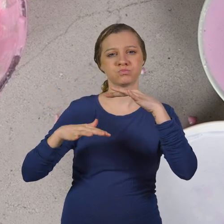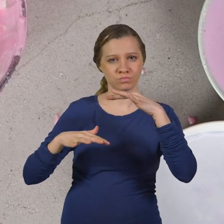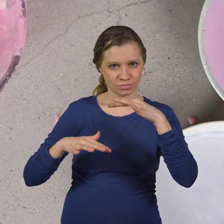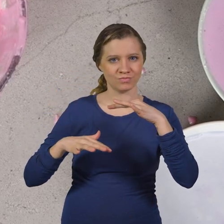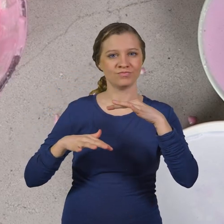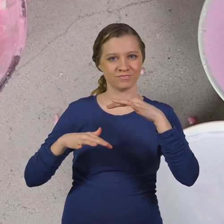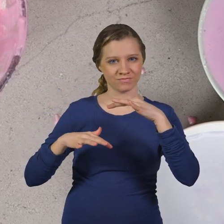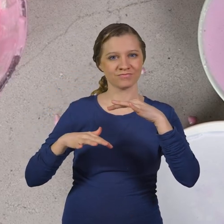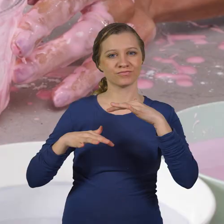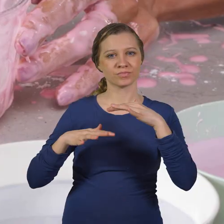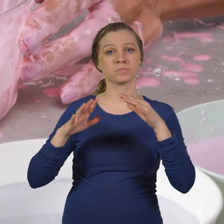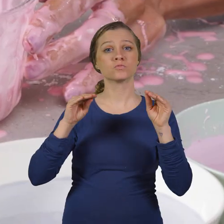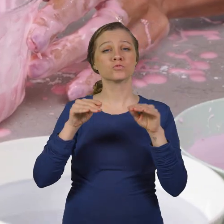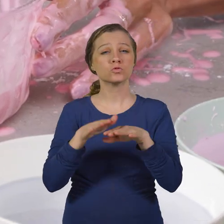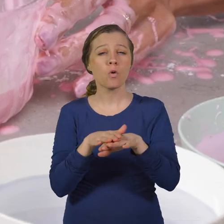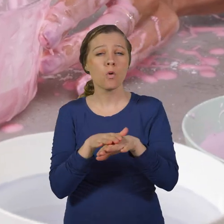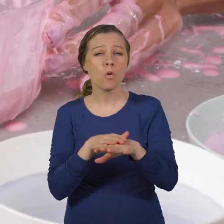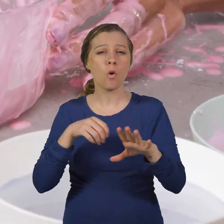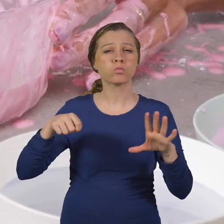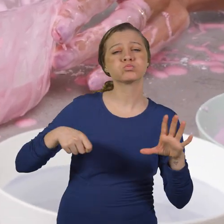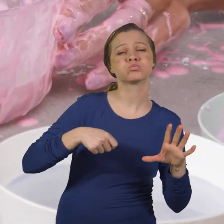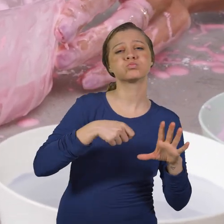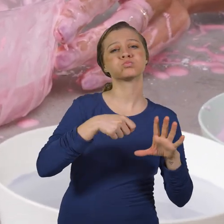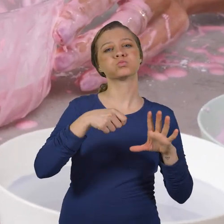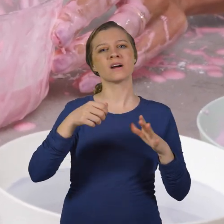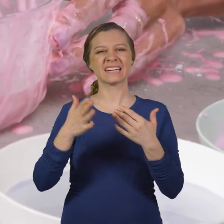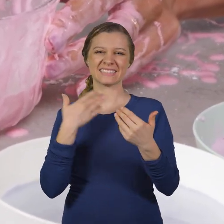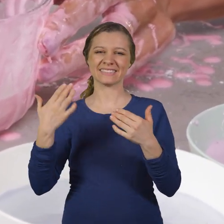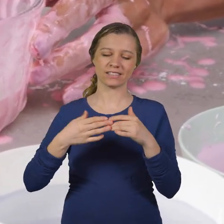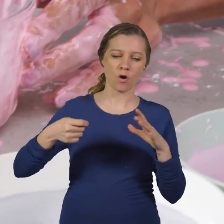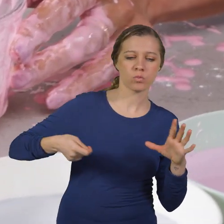sinks easily to the bottom. If I move slow enough,